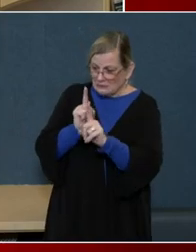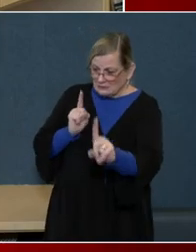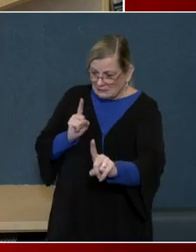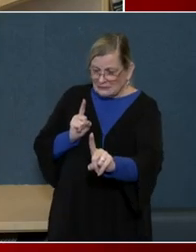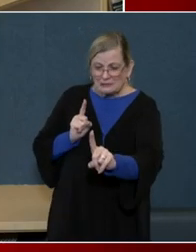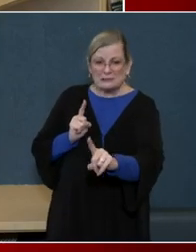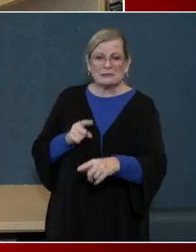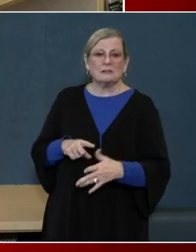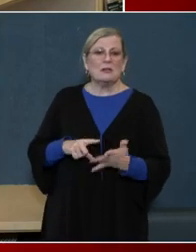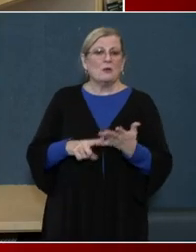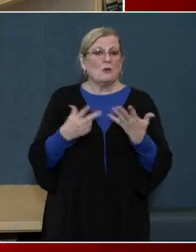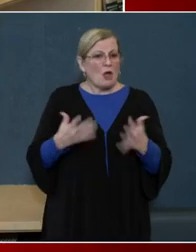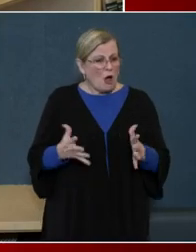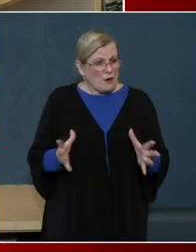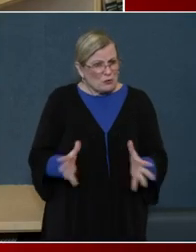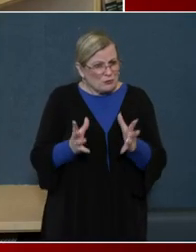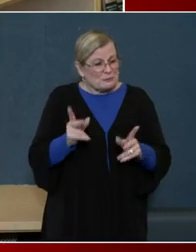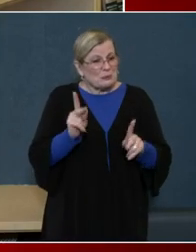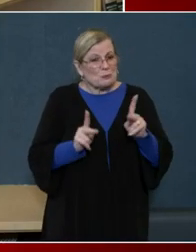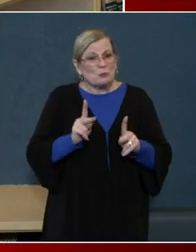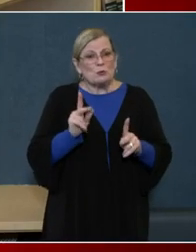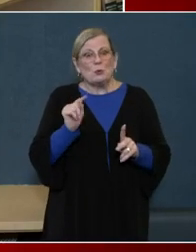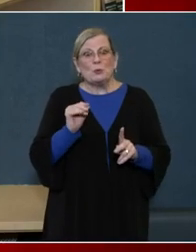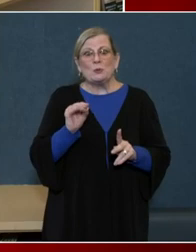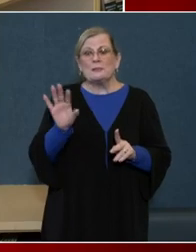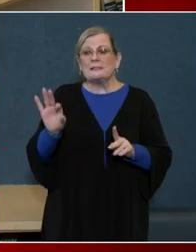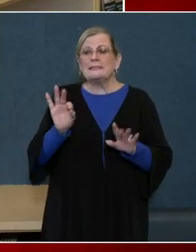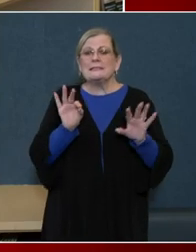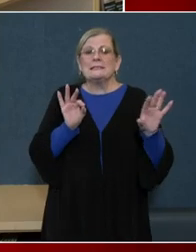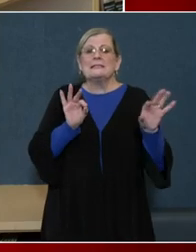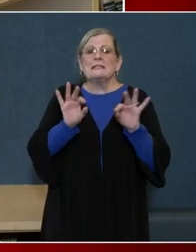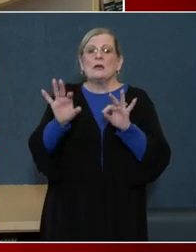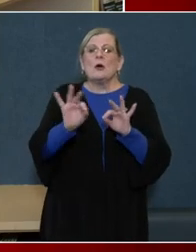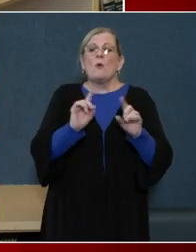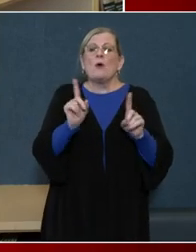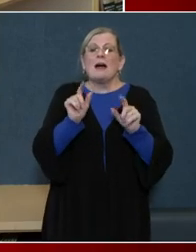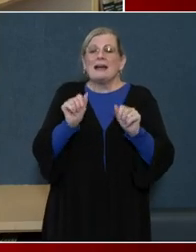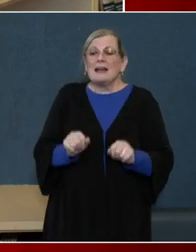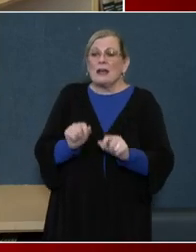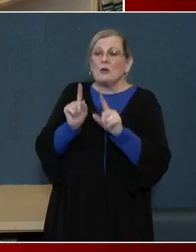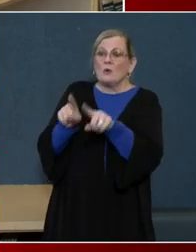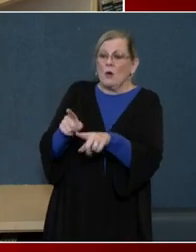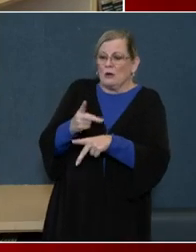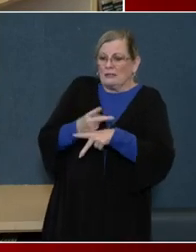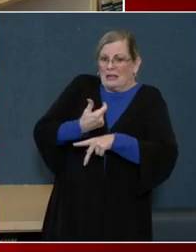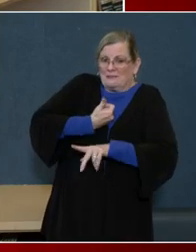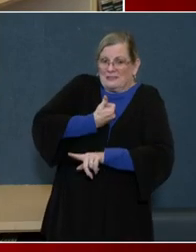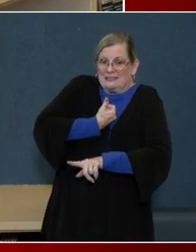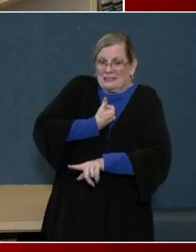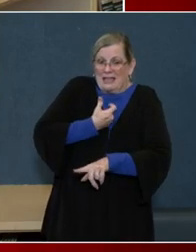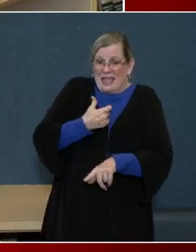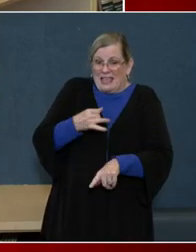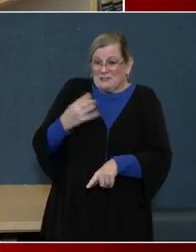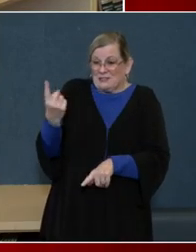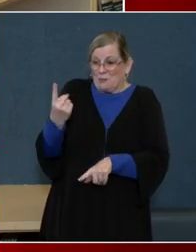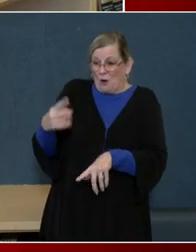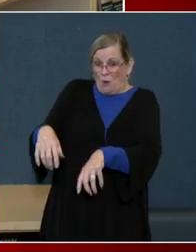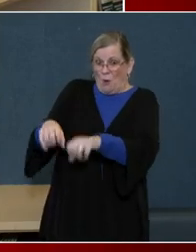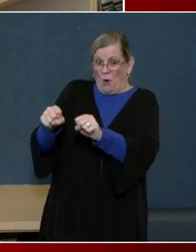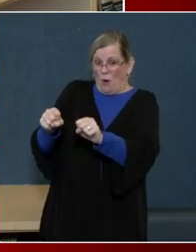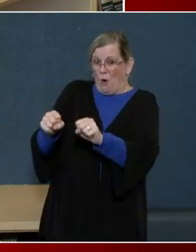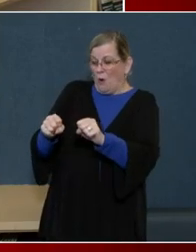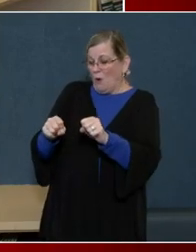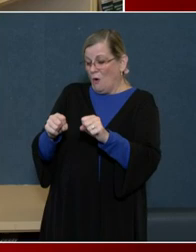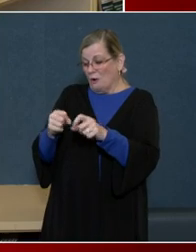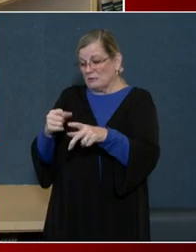to choose the activities that they would go to wisely, such that if someone was hosting an event where people were not going to wear face masks, where people